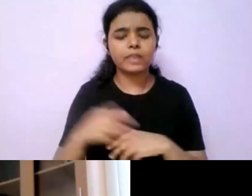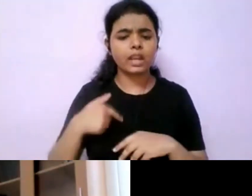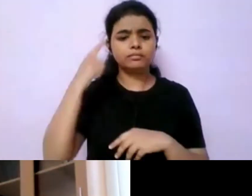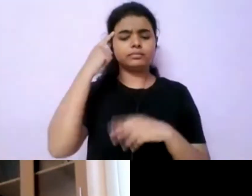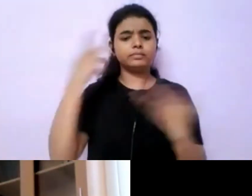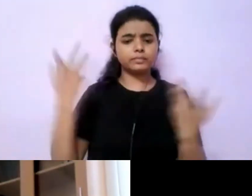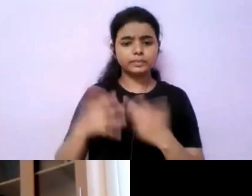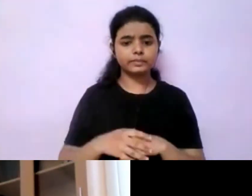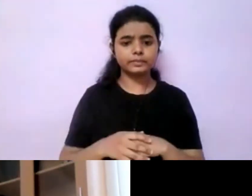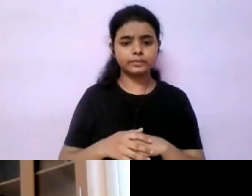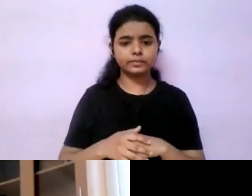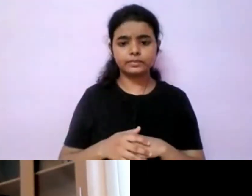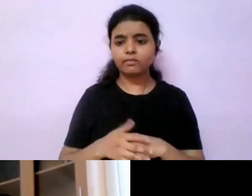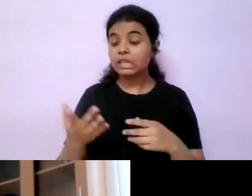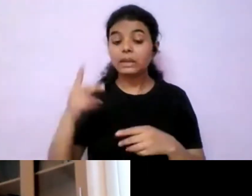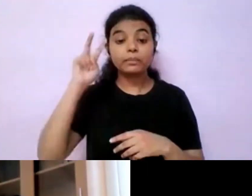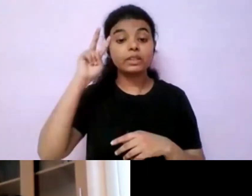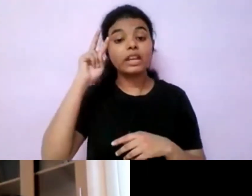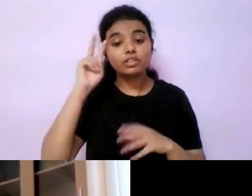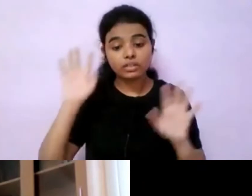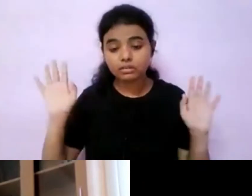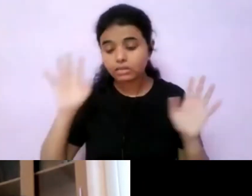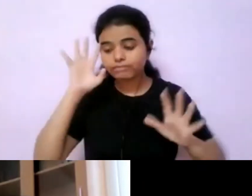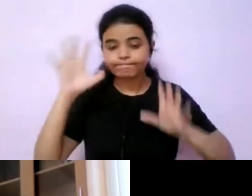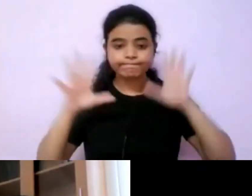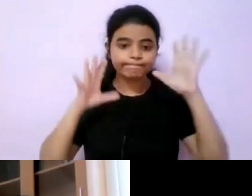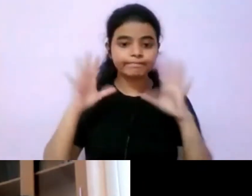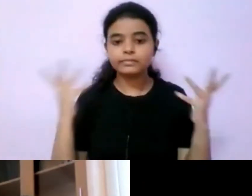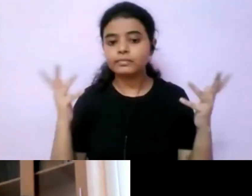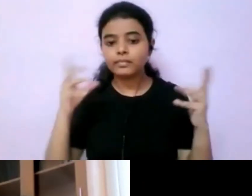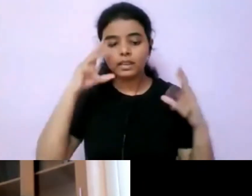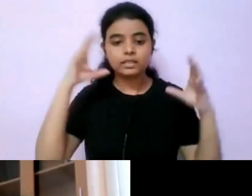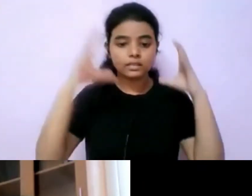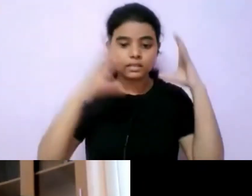of the tensions that exists with doing